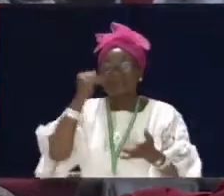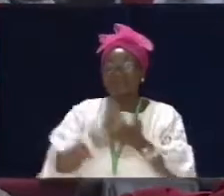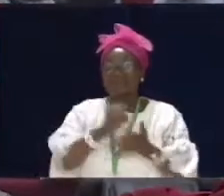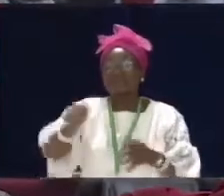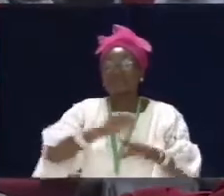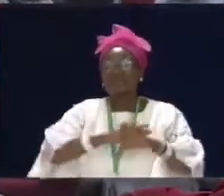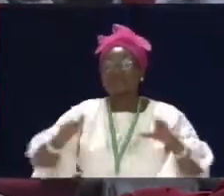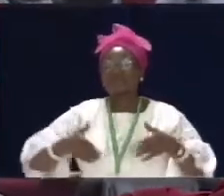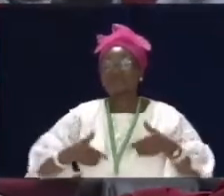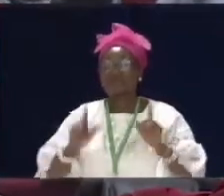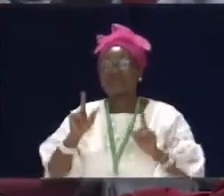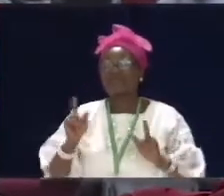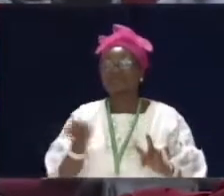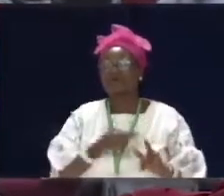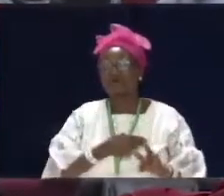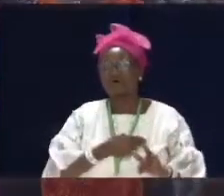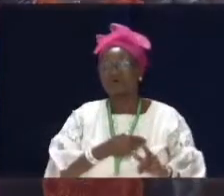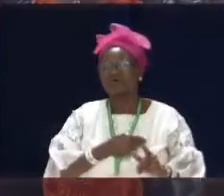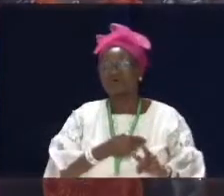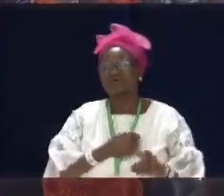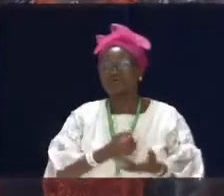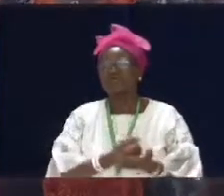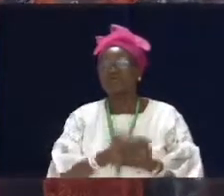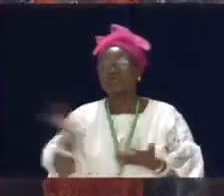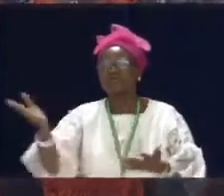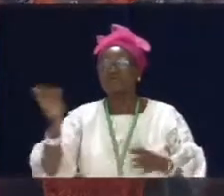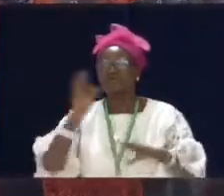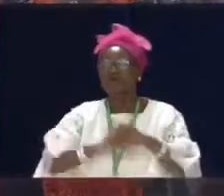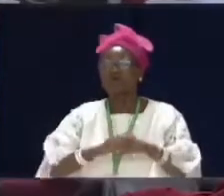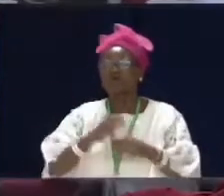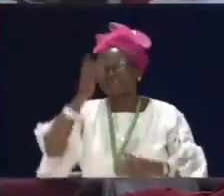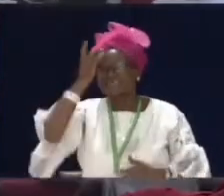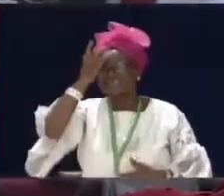Don't let them spend on sickness.